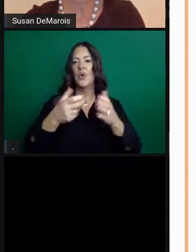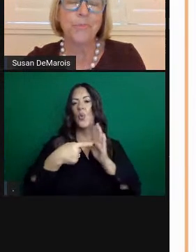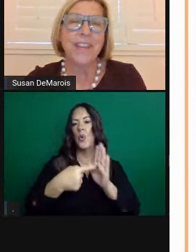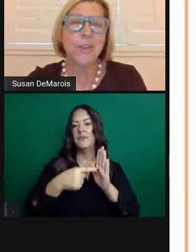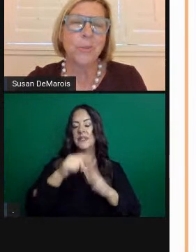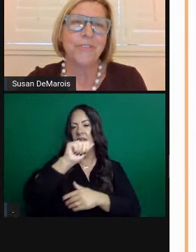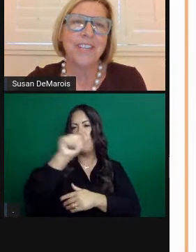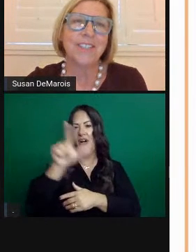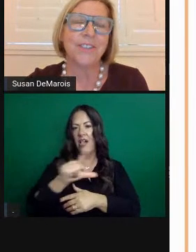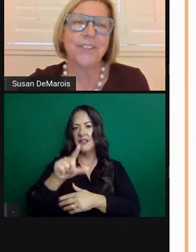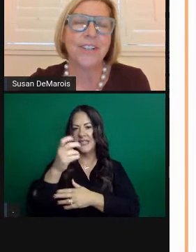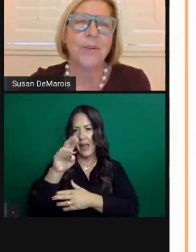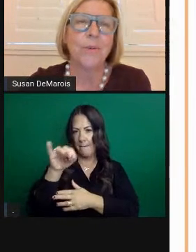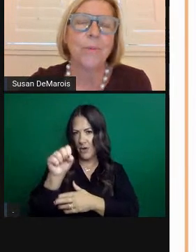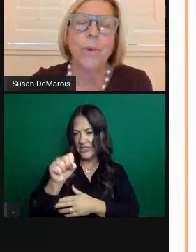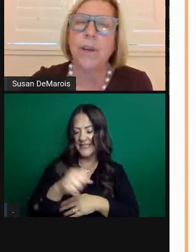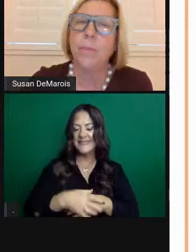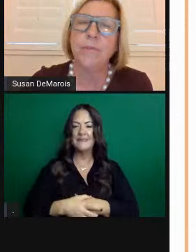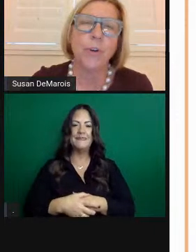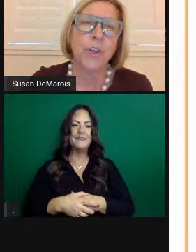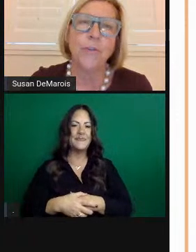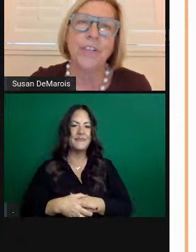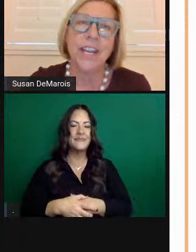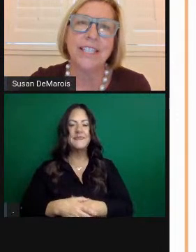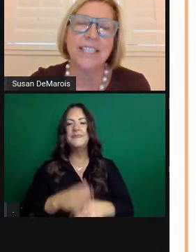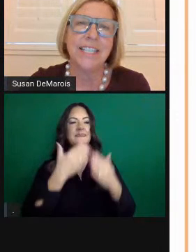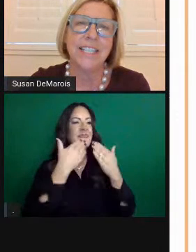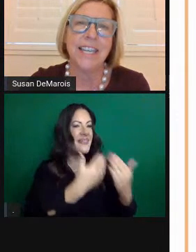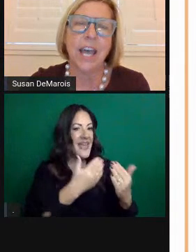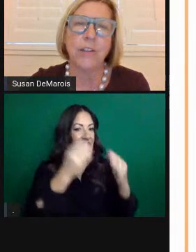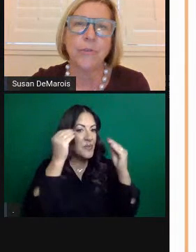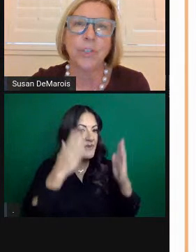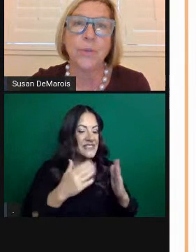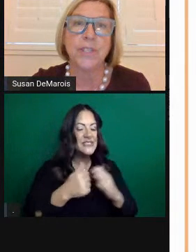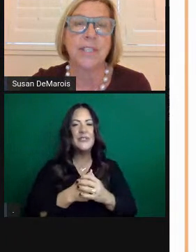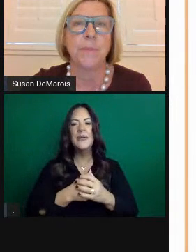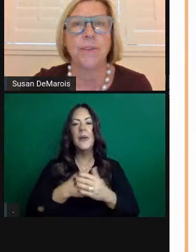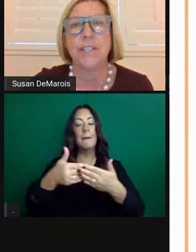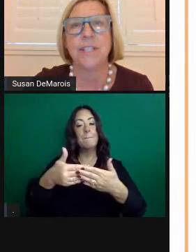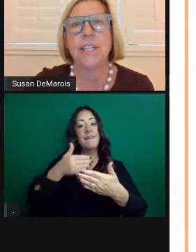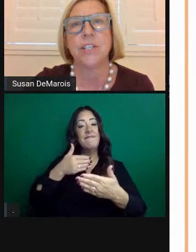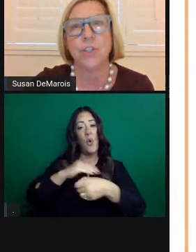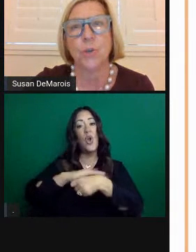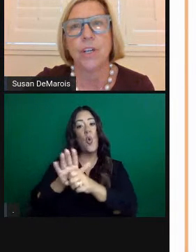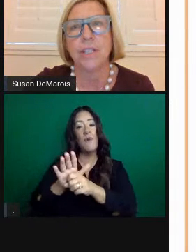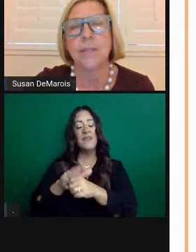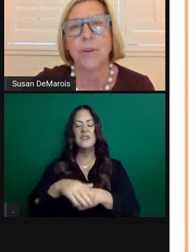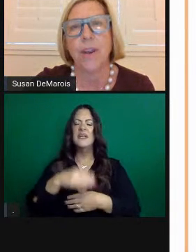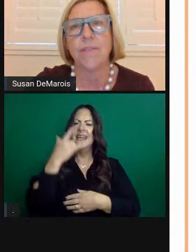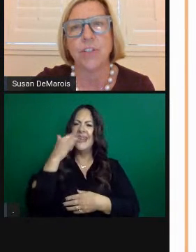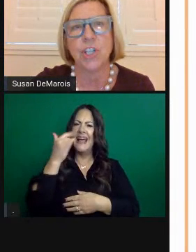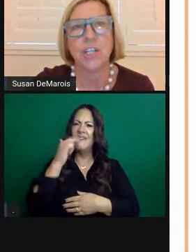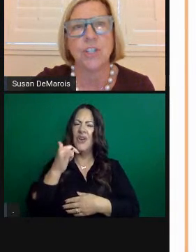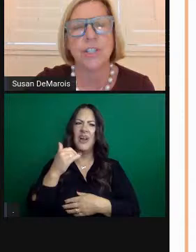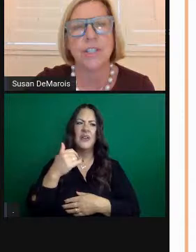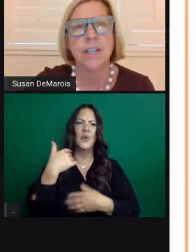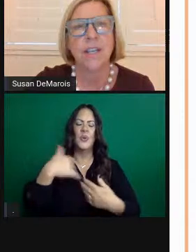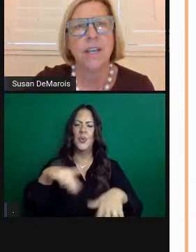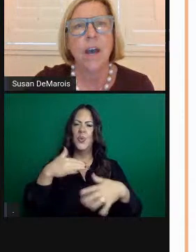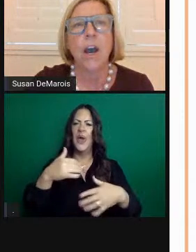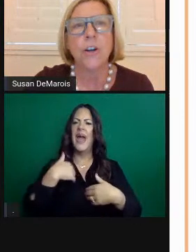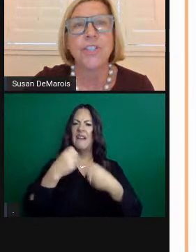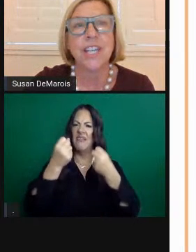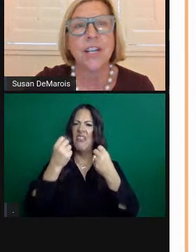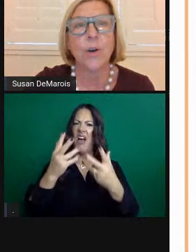Thank you, Professor. Well before COVID-19, California was experiencing historic demographic